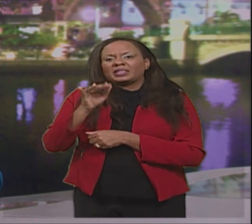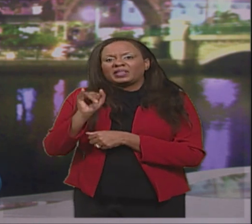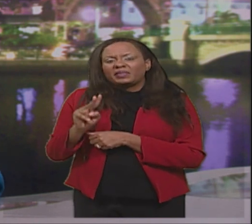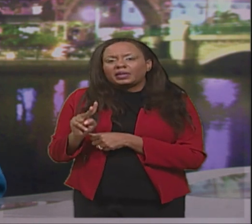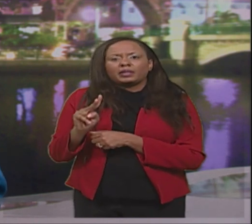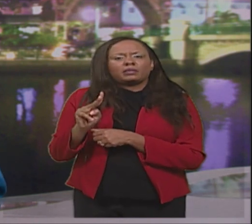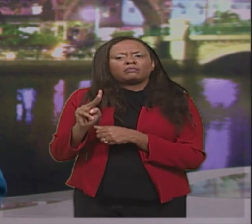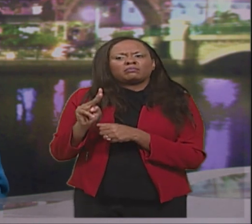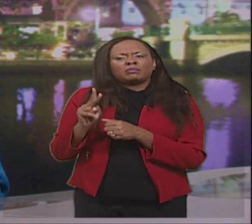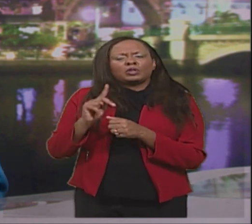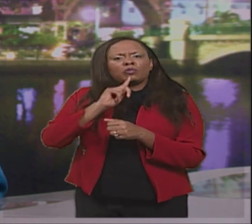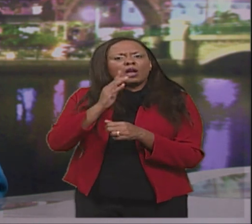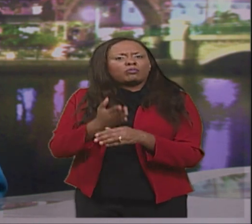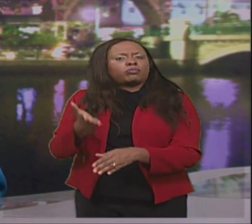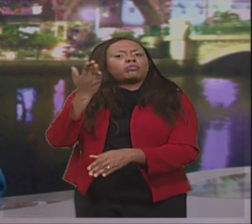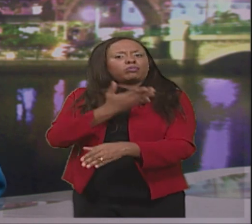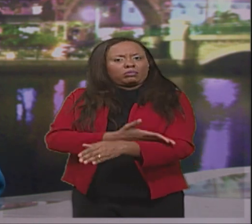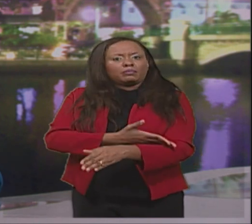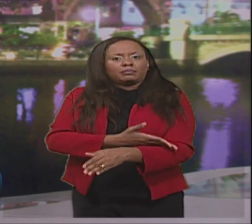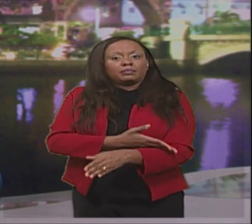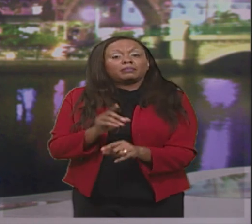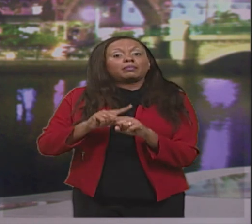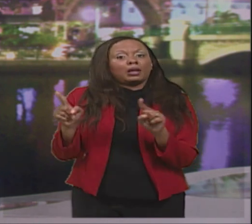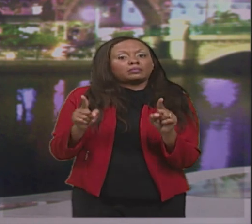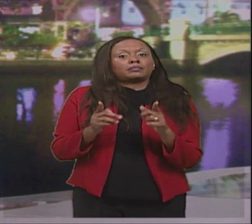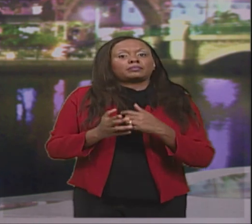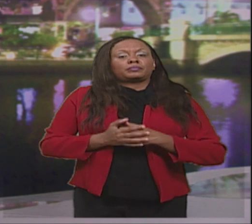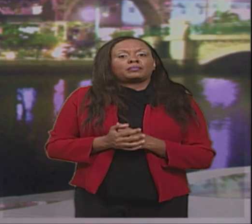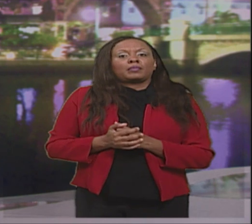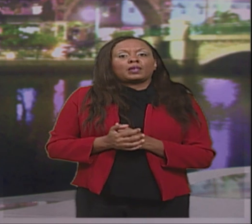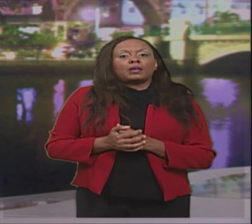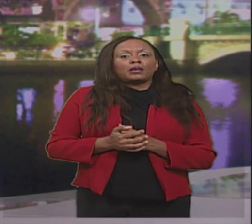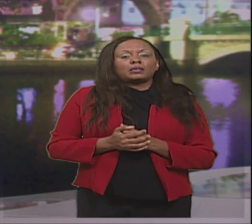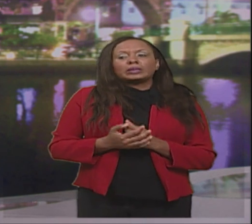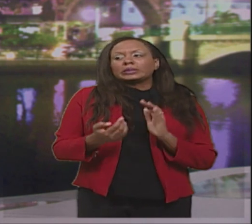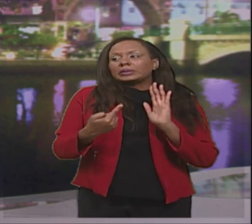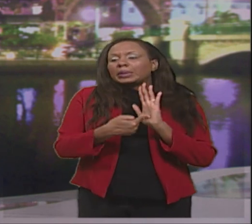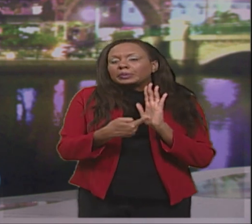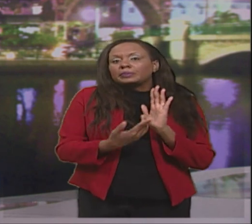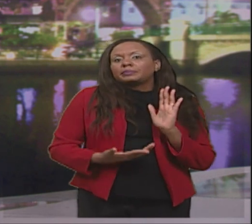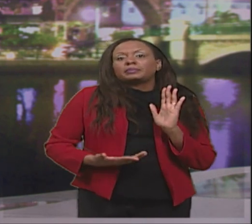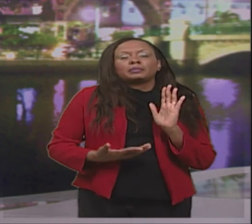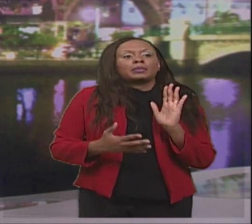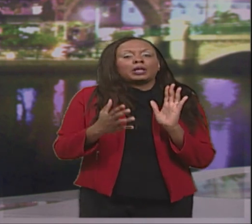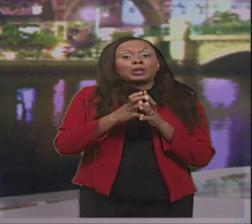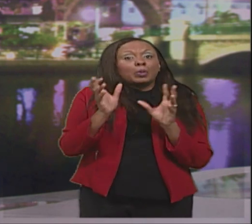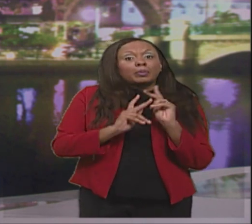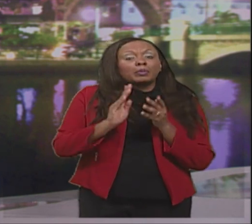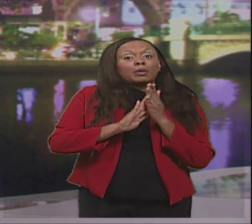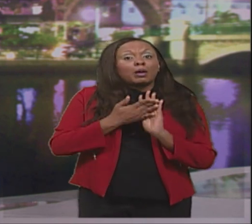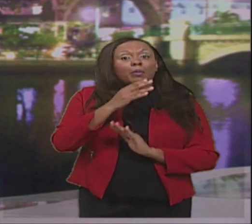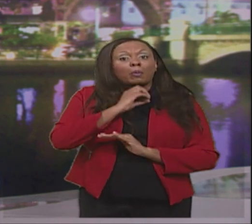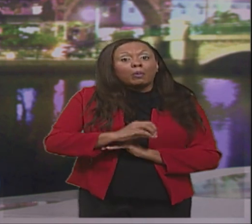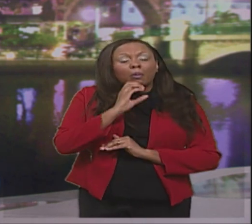continuously improving the sector. She says, however, these and other factors like the growing older population and the increasing number of people